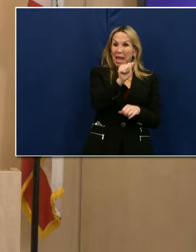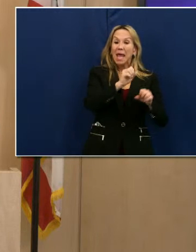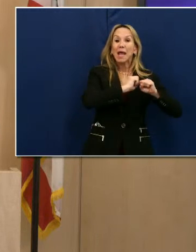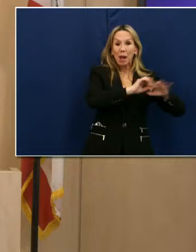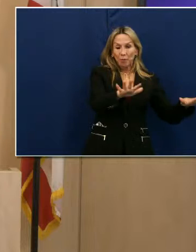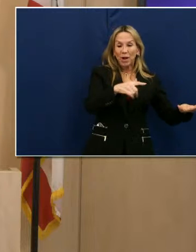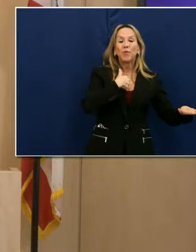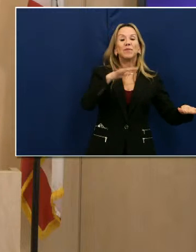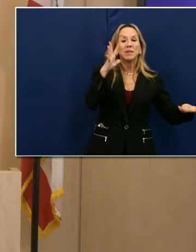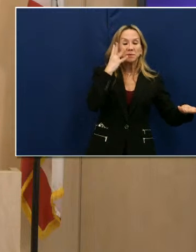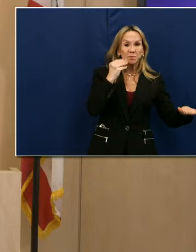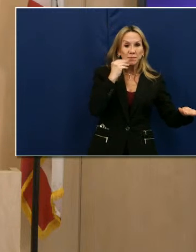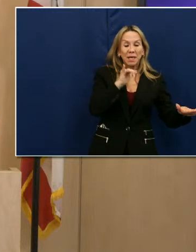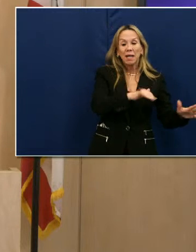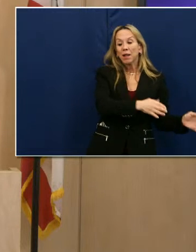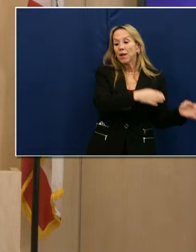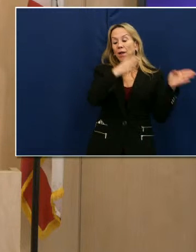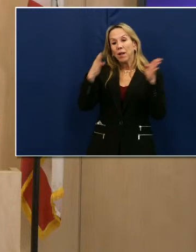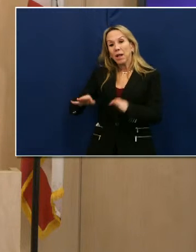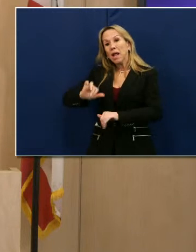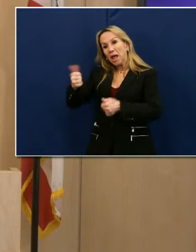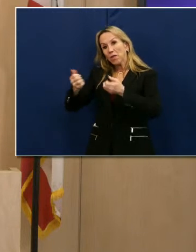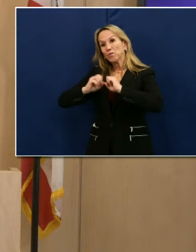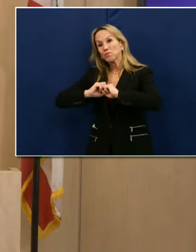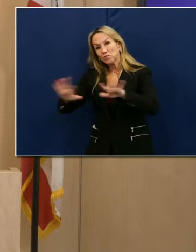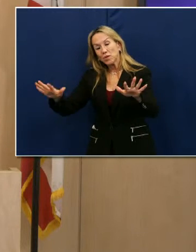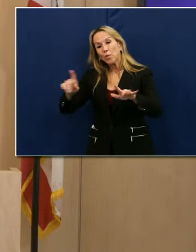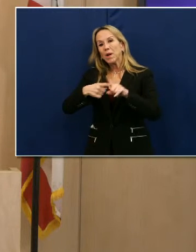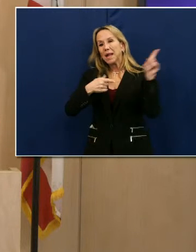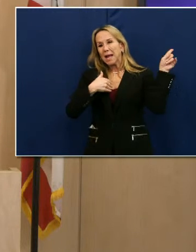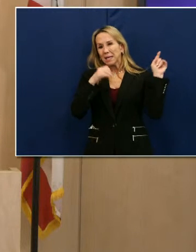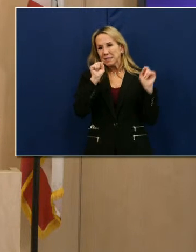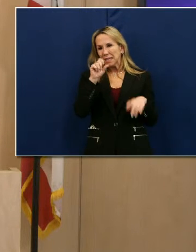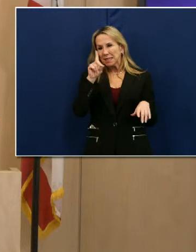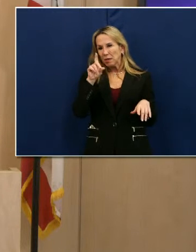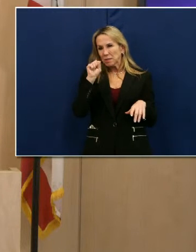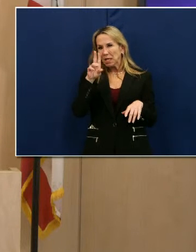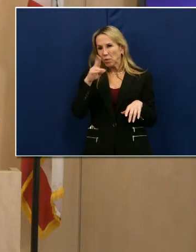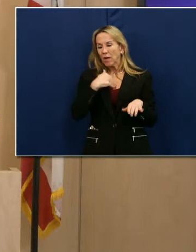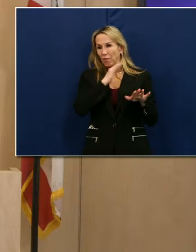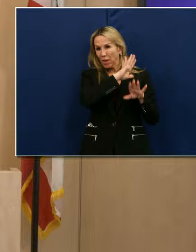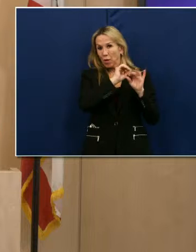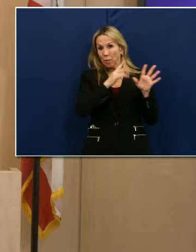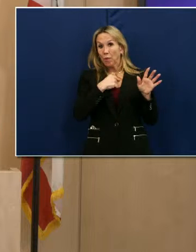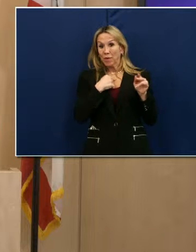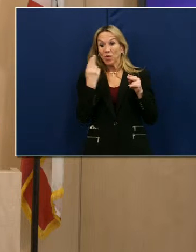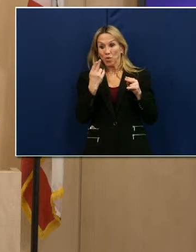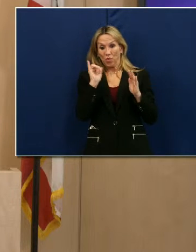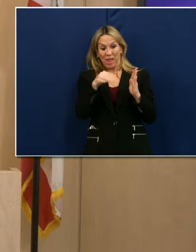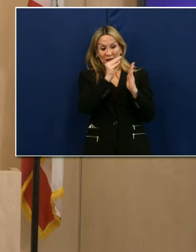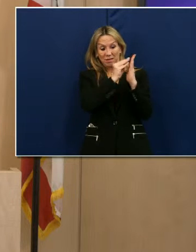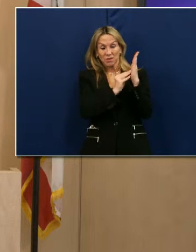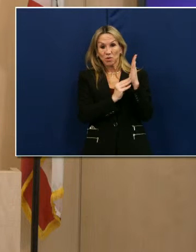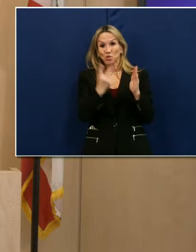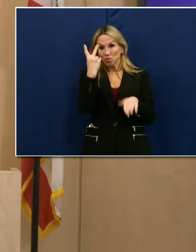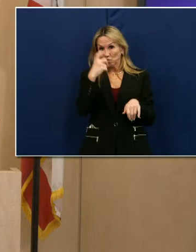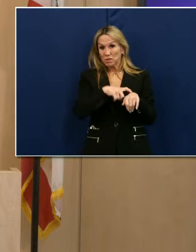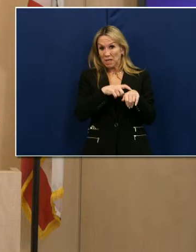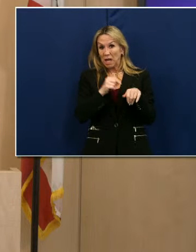with the meningococcal group B outbreak at San Diego State. So we can basically look